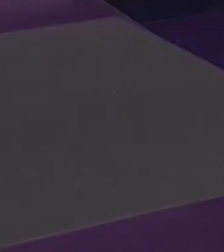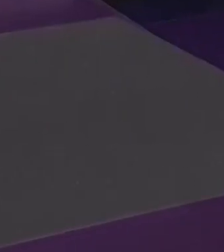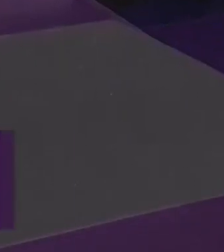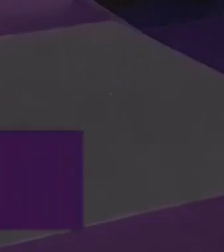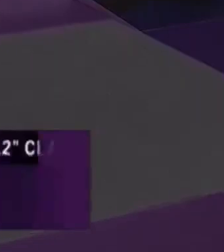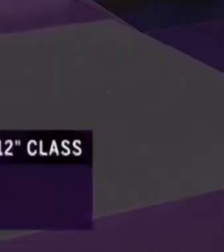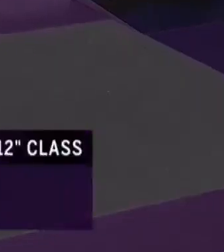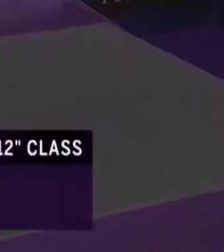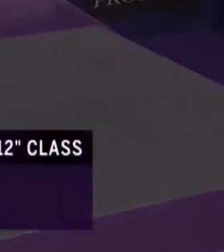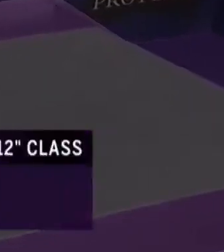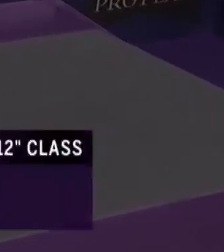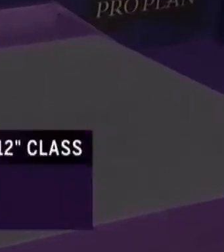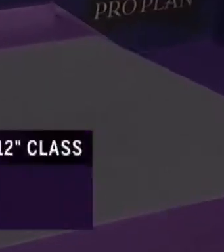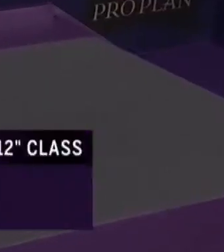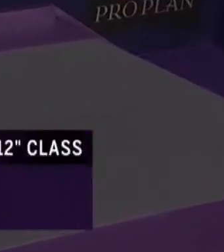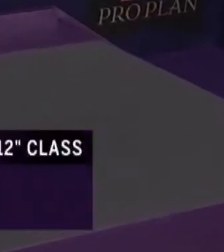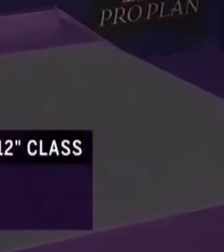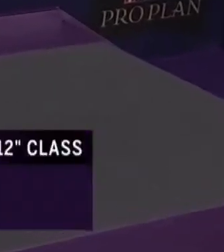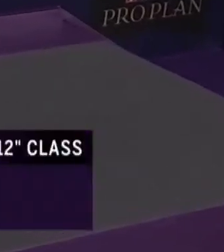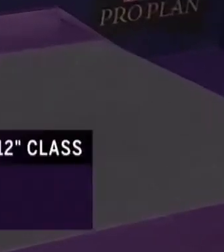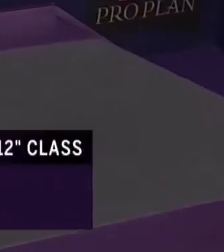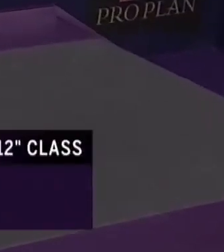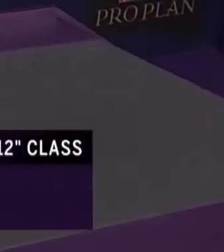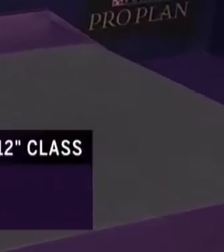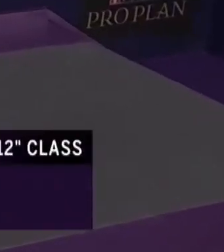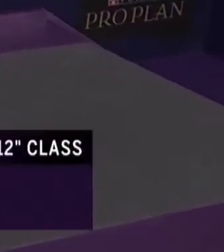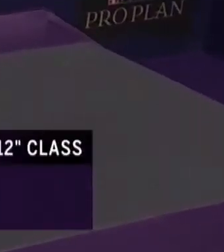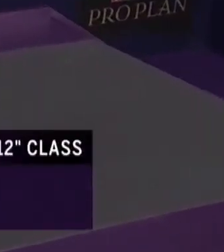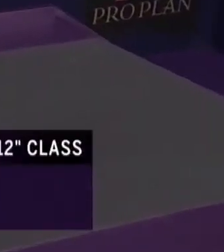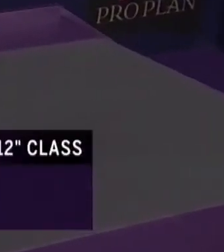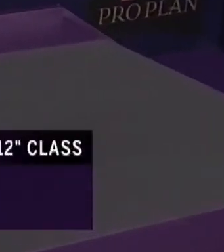In the 12-inch class, Primo,